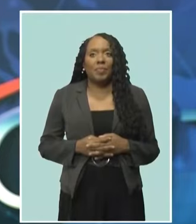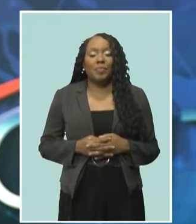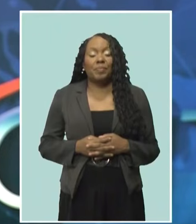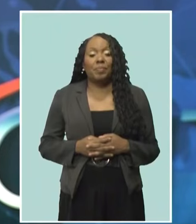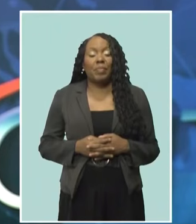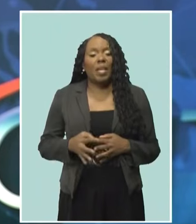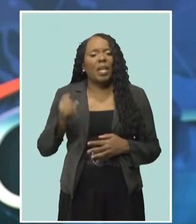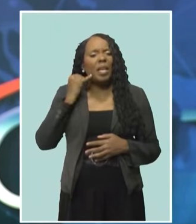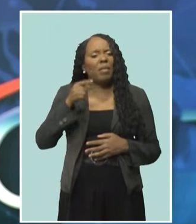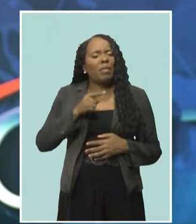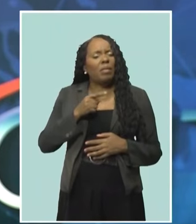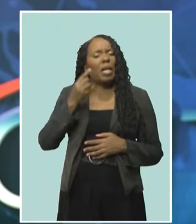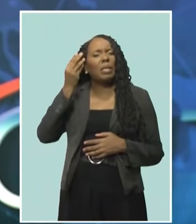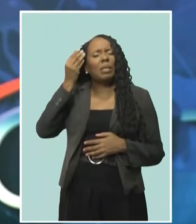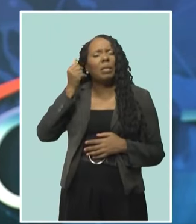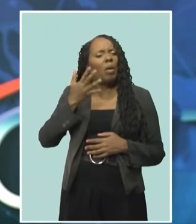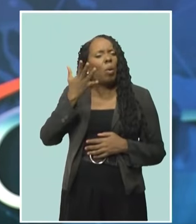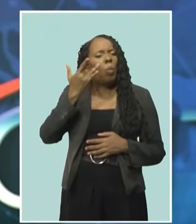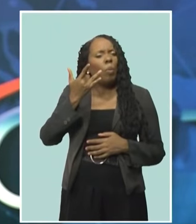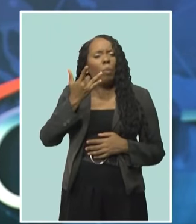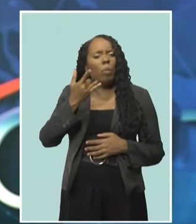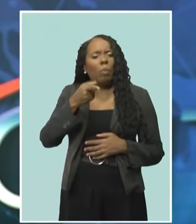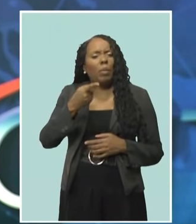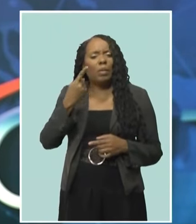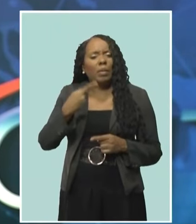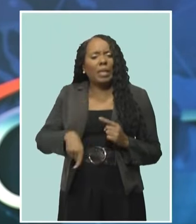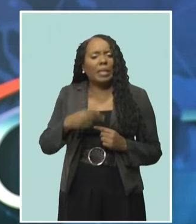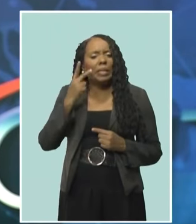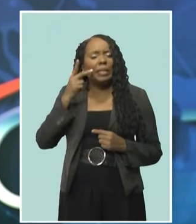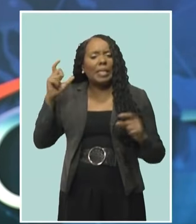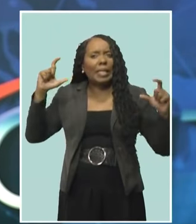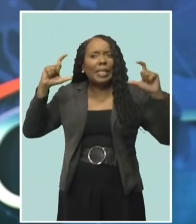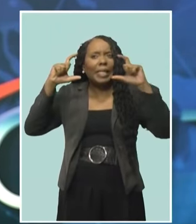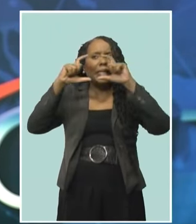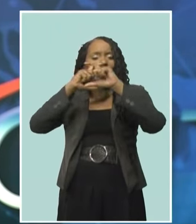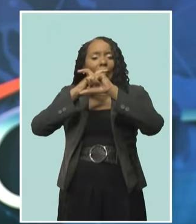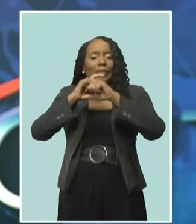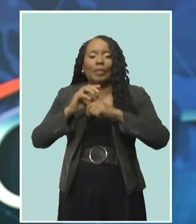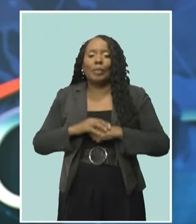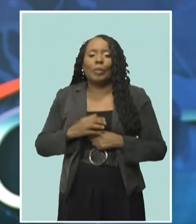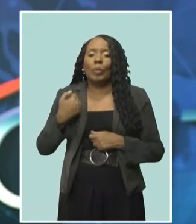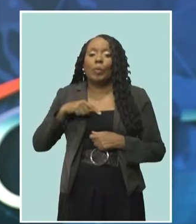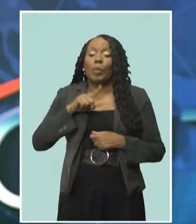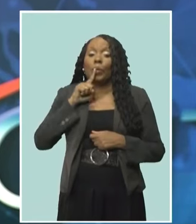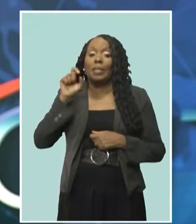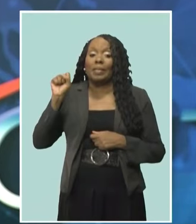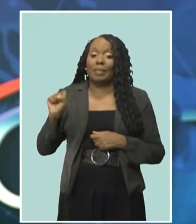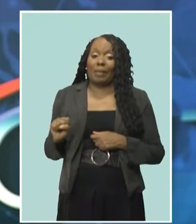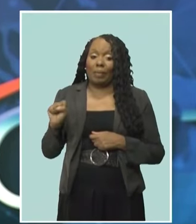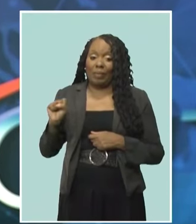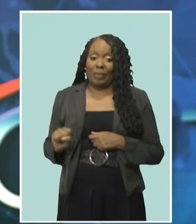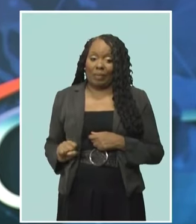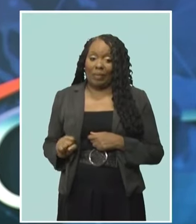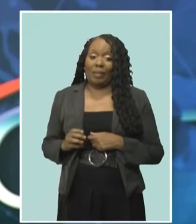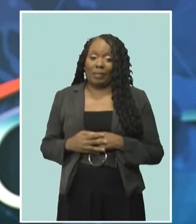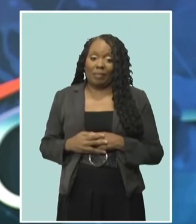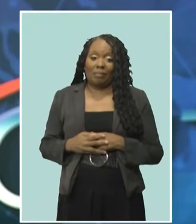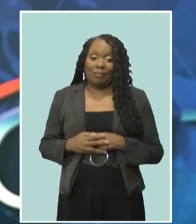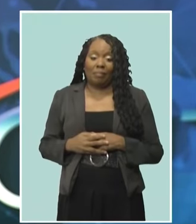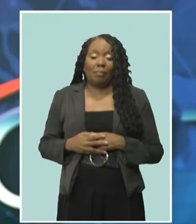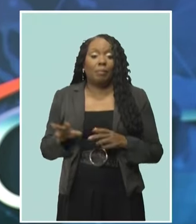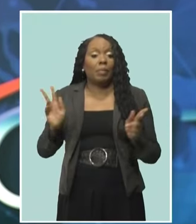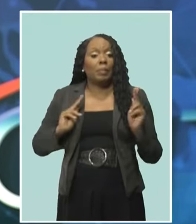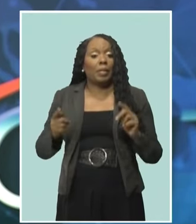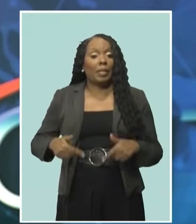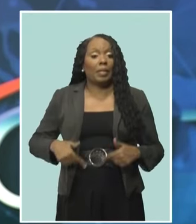Well, if you were wondering why today we were not able to see that total eclipse of the sun, well, we were just too far south. Here's what happened.